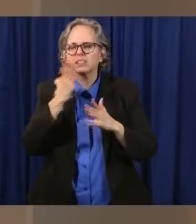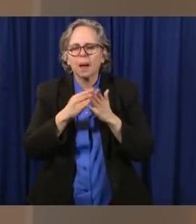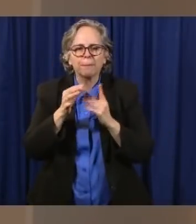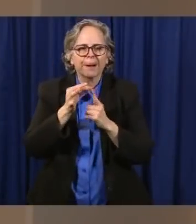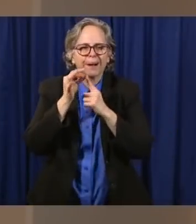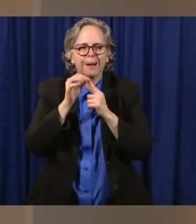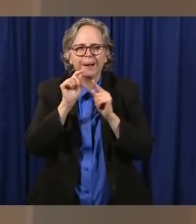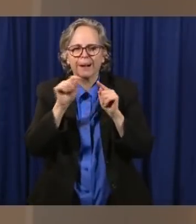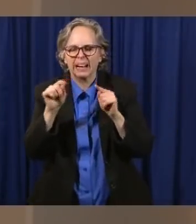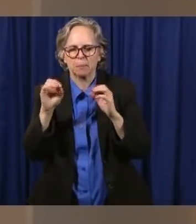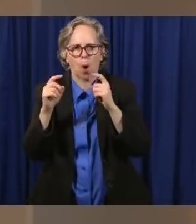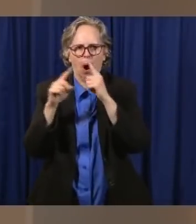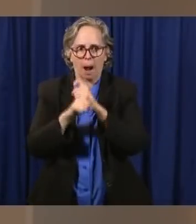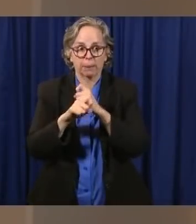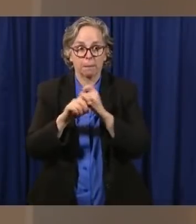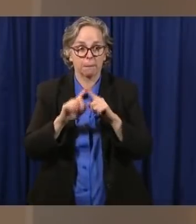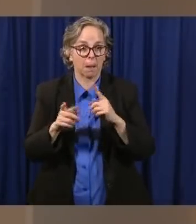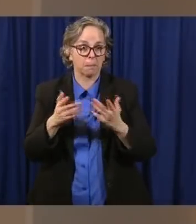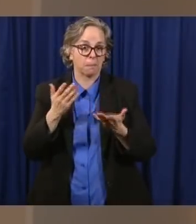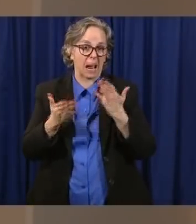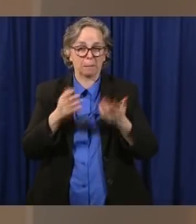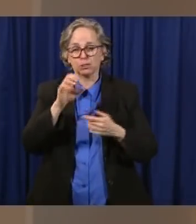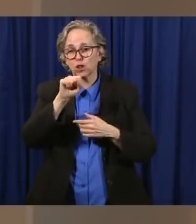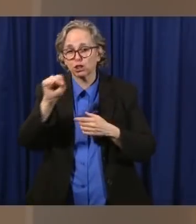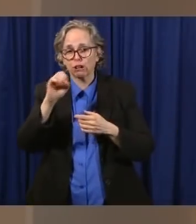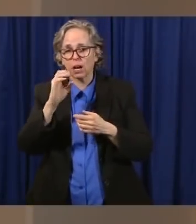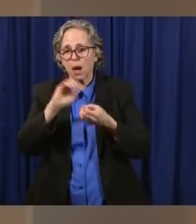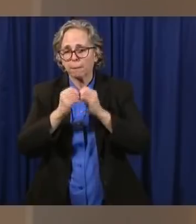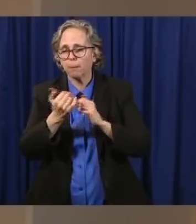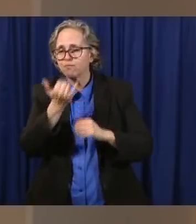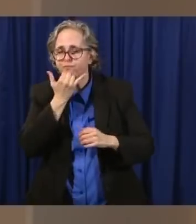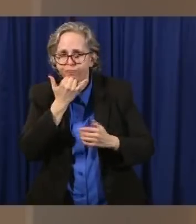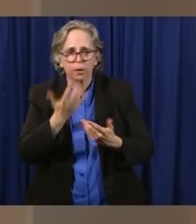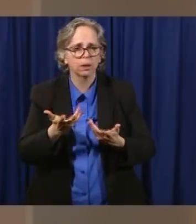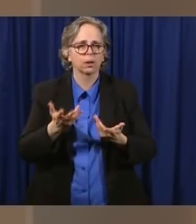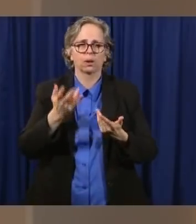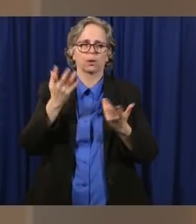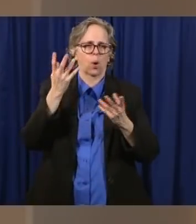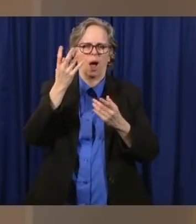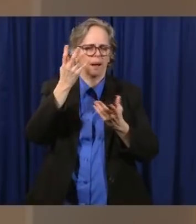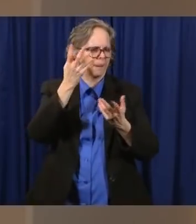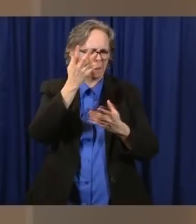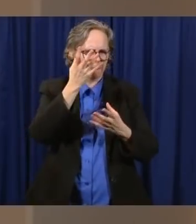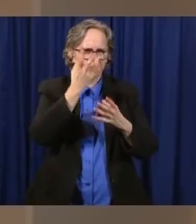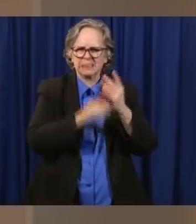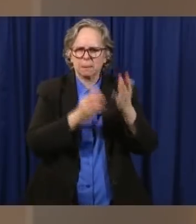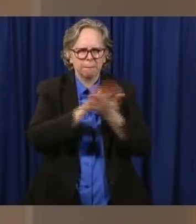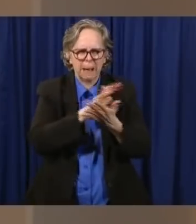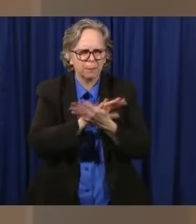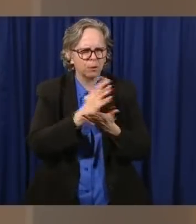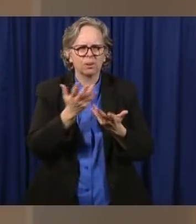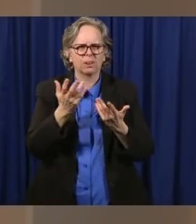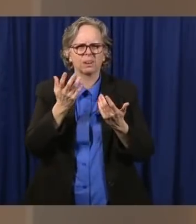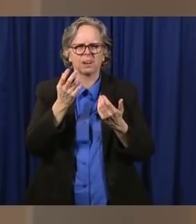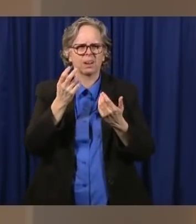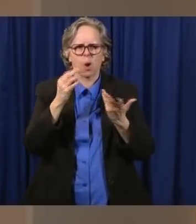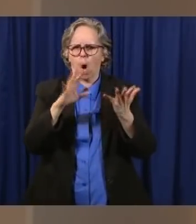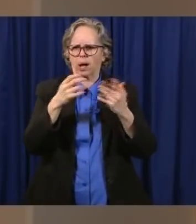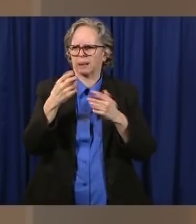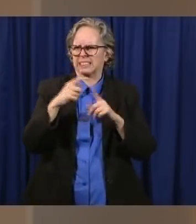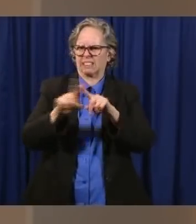have mismatching Social Security numbers, missing documentation, multiple employers,